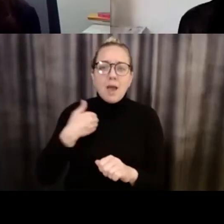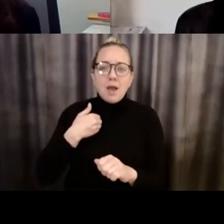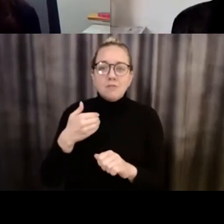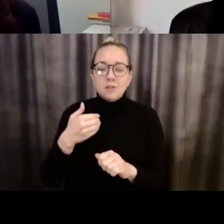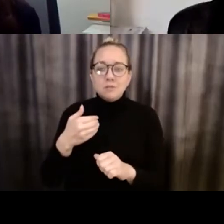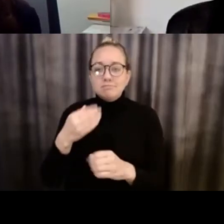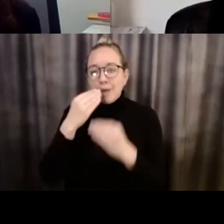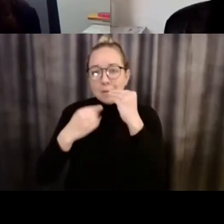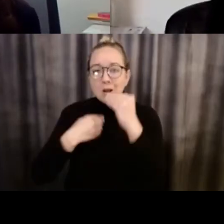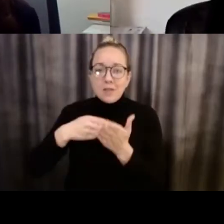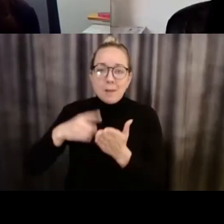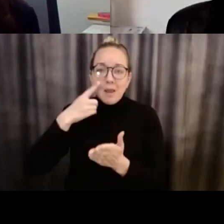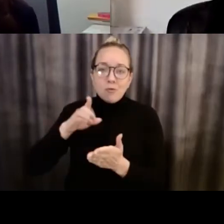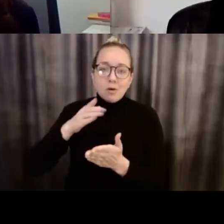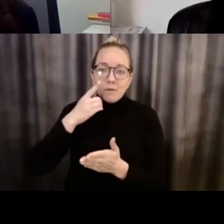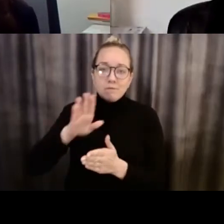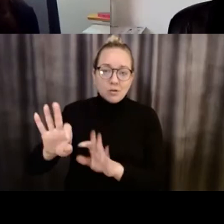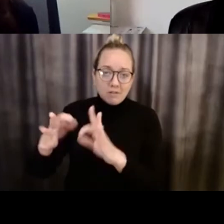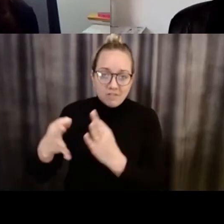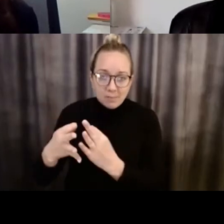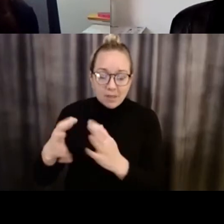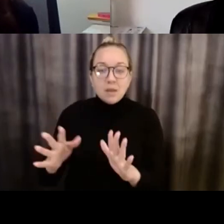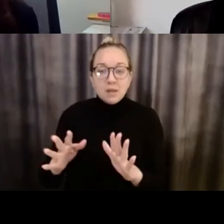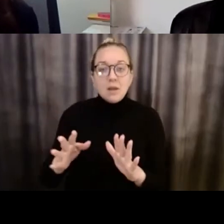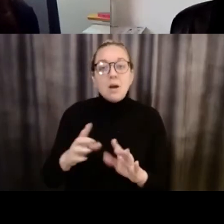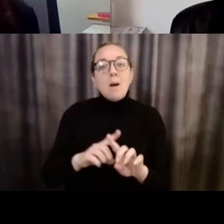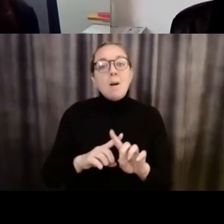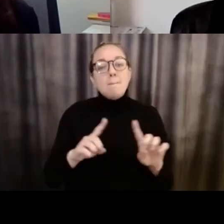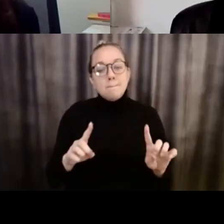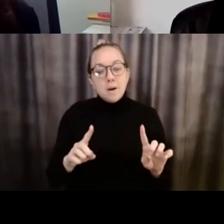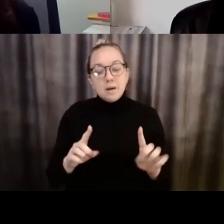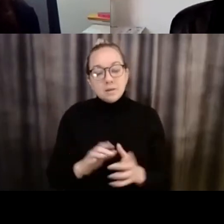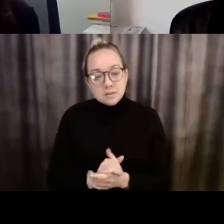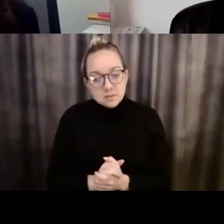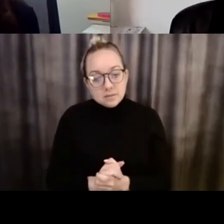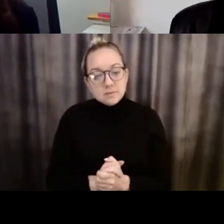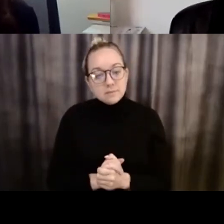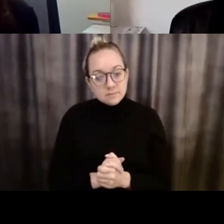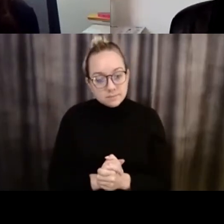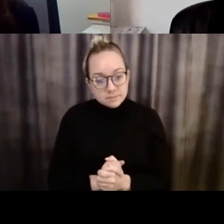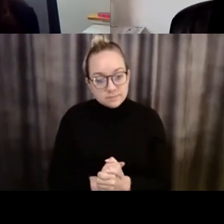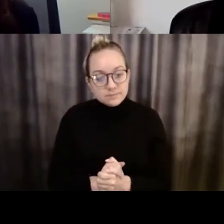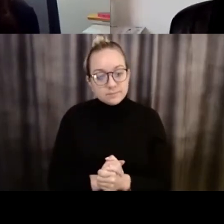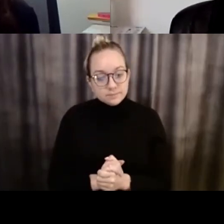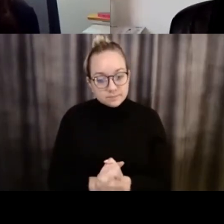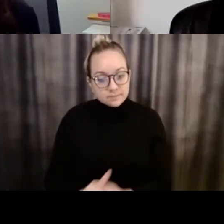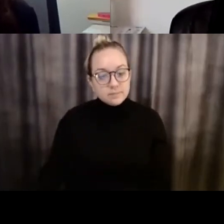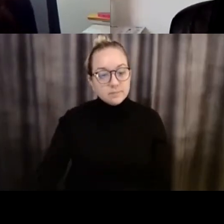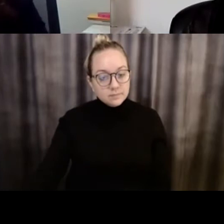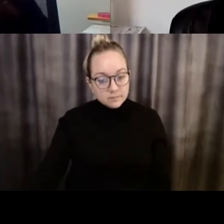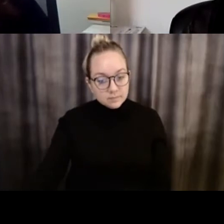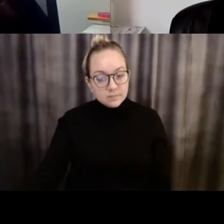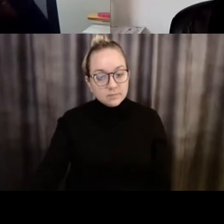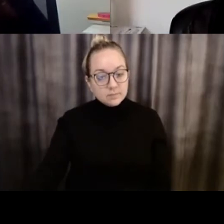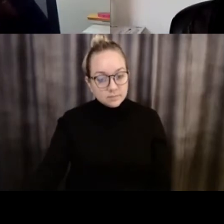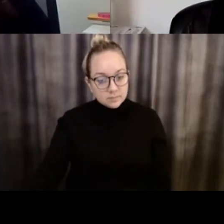if that difference in opinions, it's leading to someone missing out something, you may want to think about how to compensate